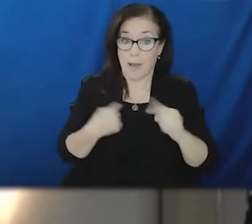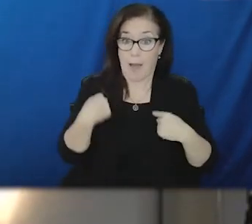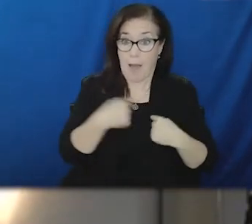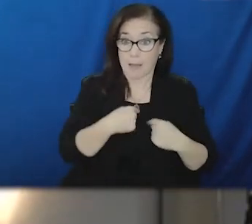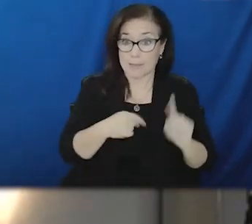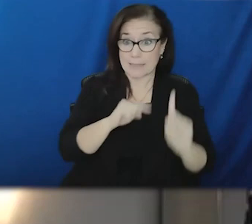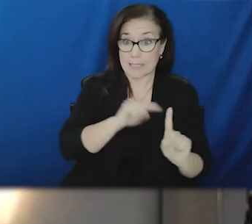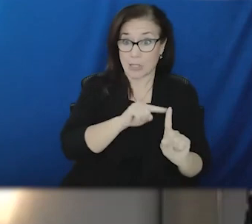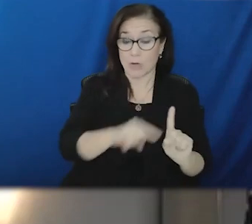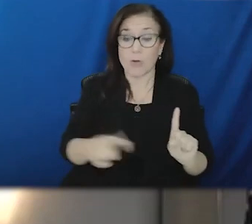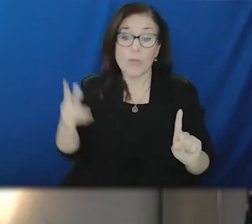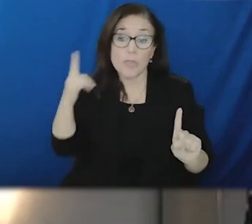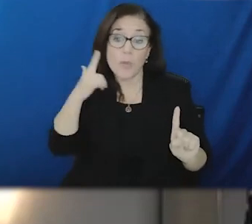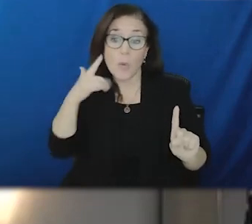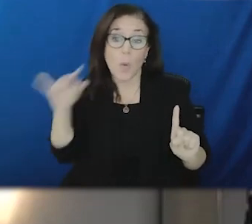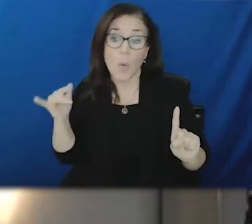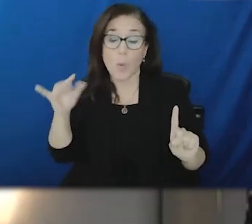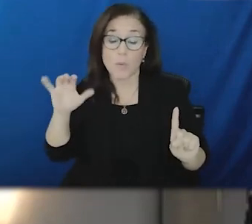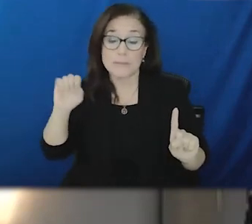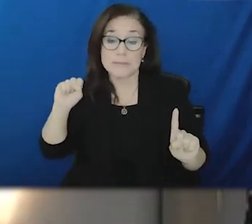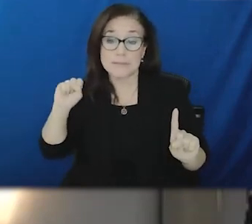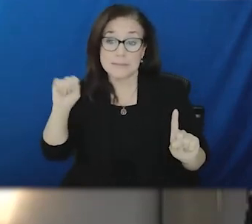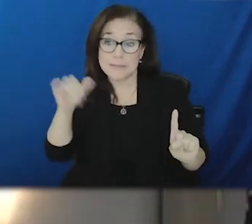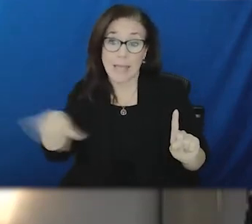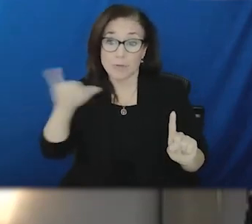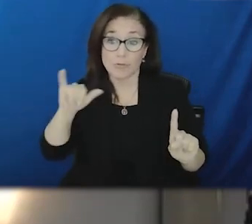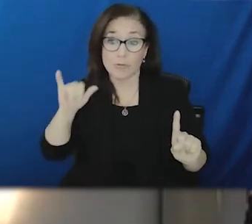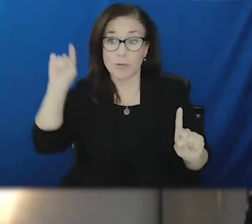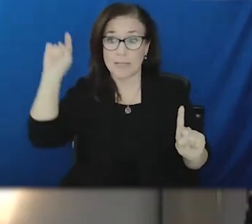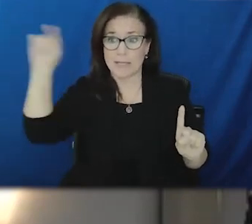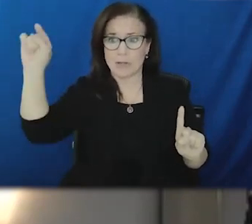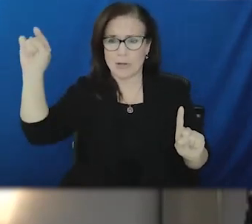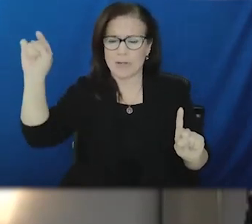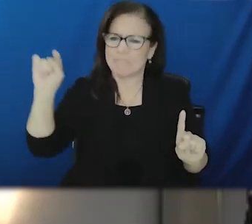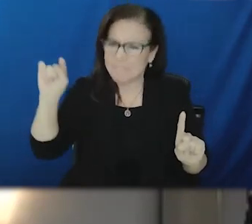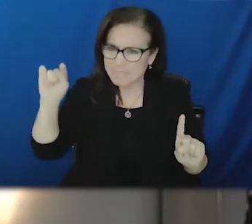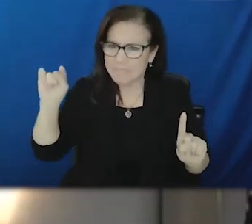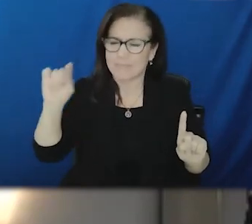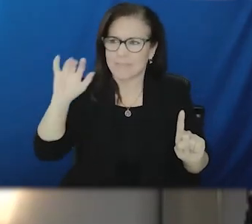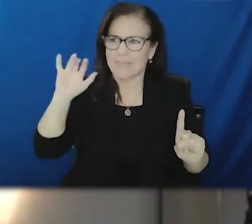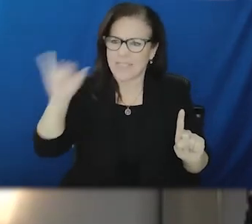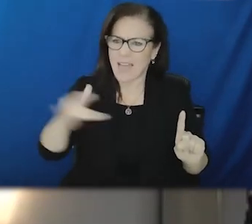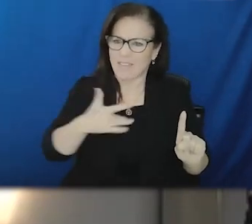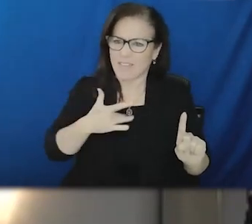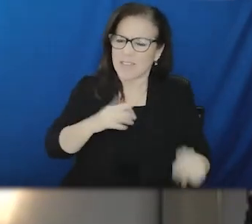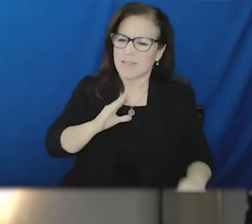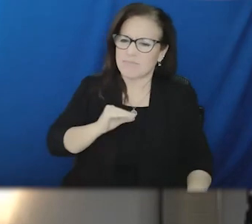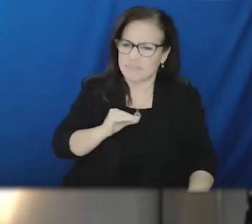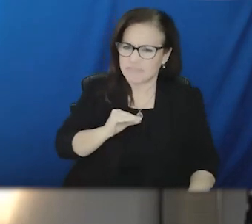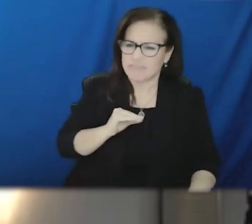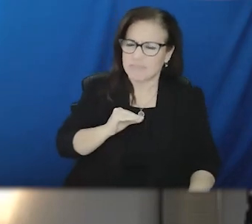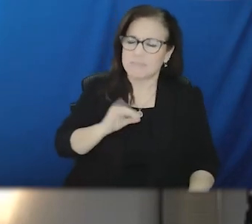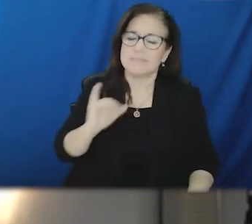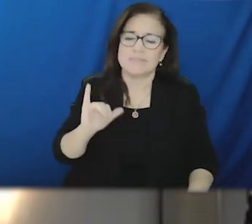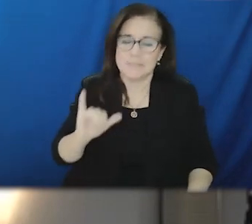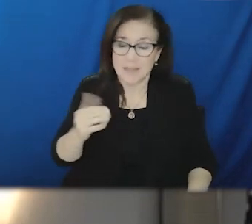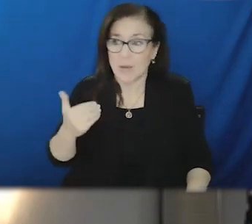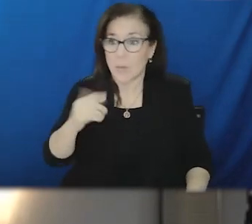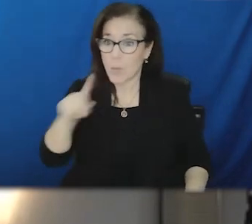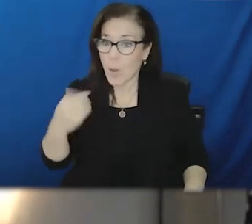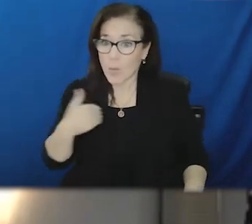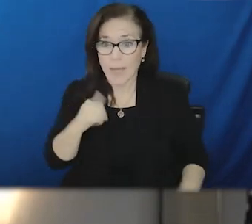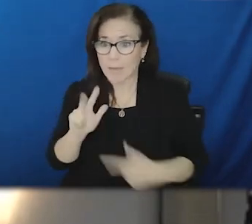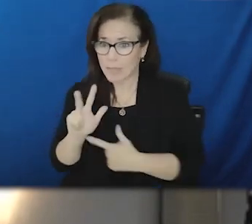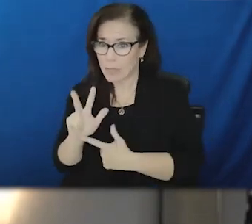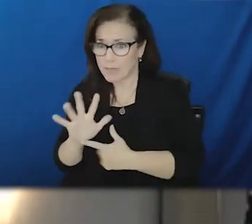daunting. And we only have these 35 kids that are currently part of the DLI program, yet we're building. And so